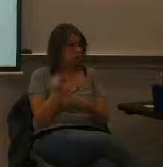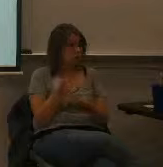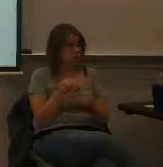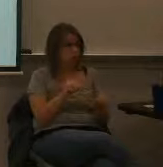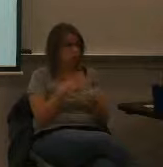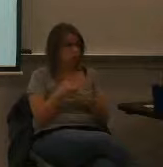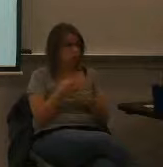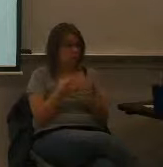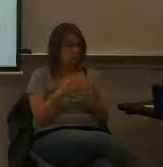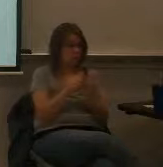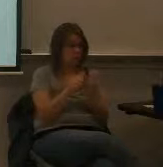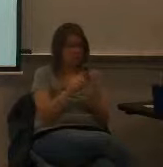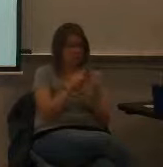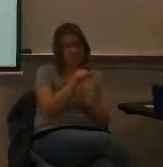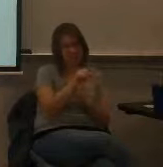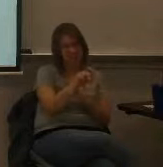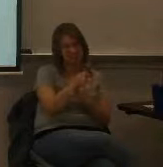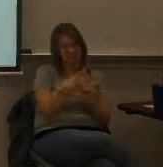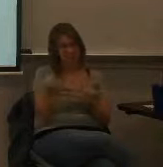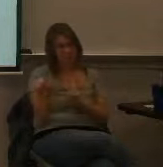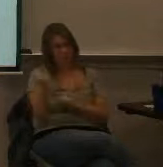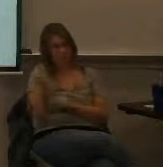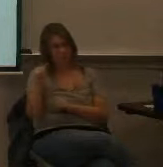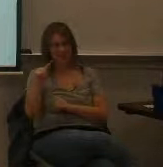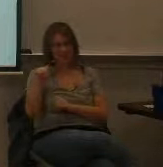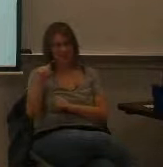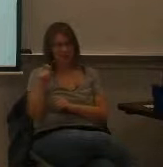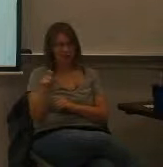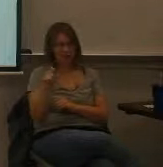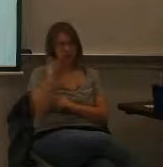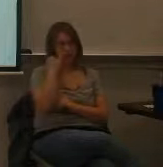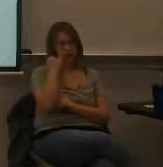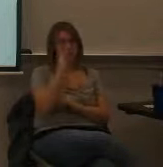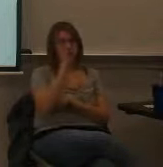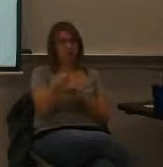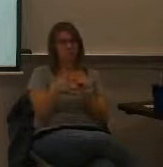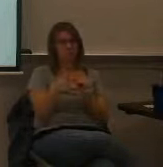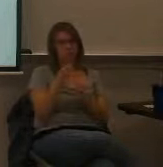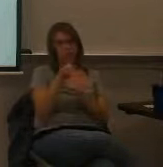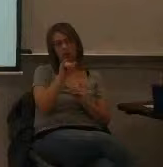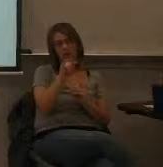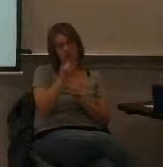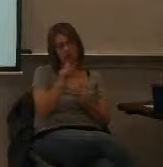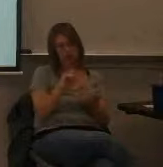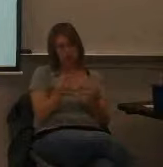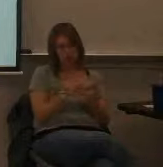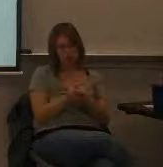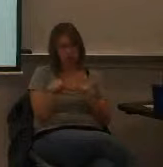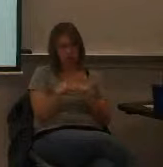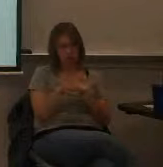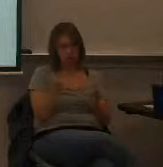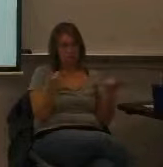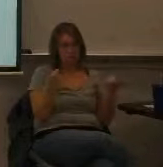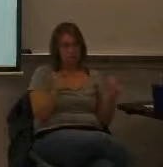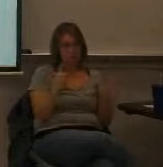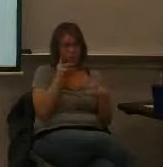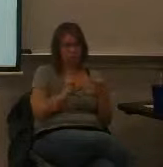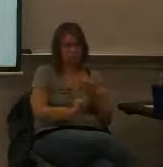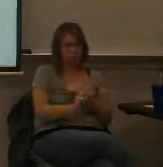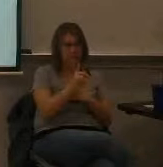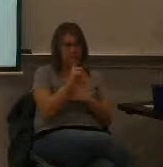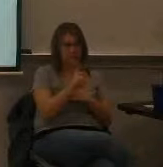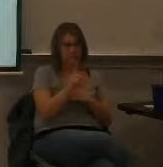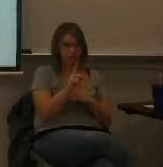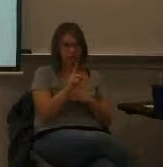state to another. And if you talk about climate change, of course, the other big prediction